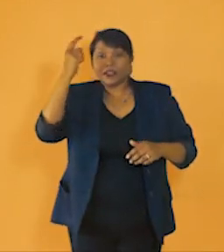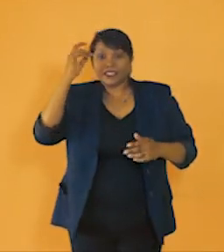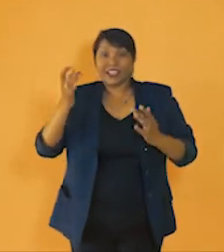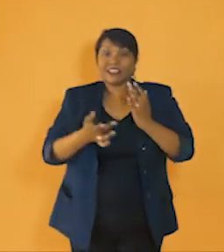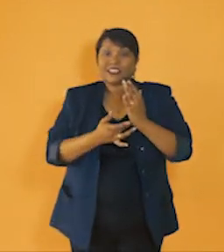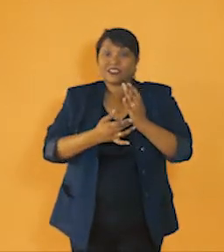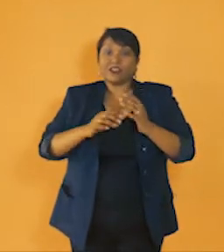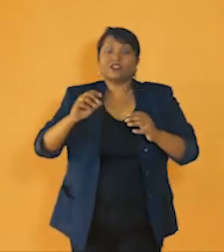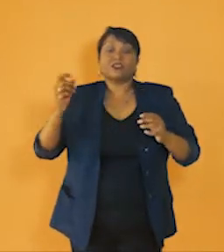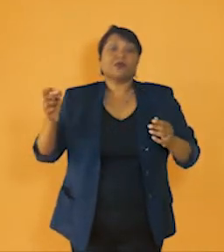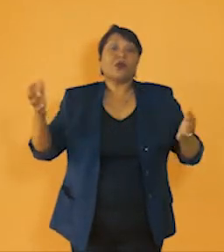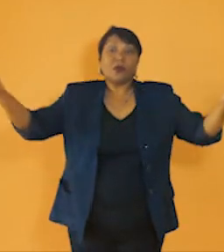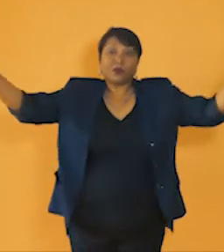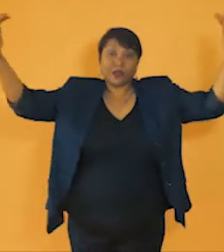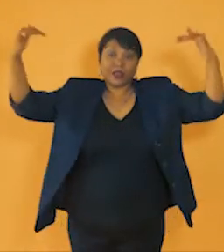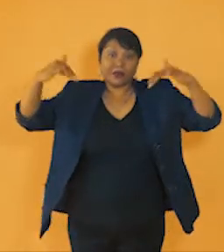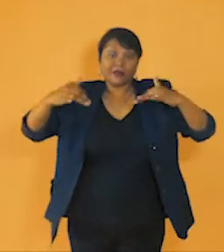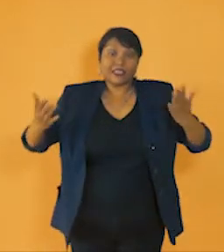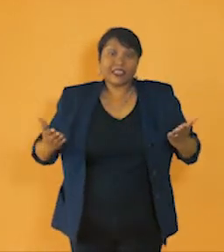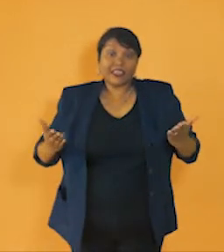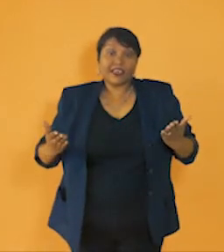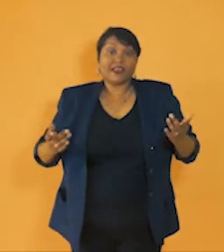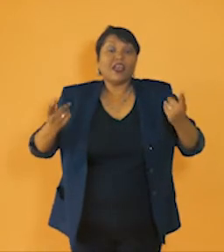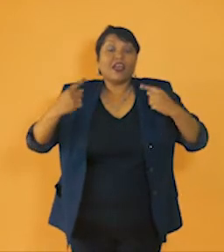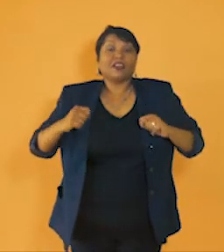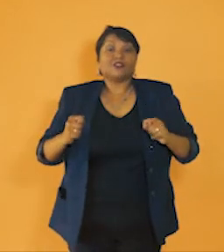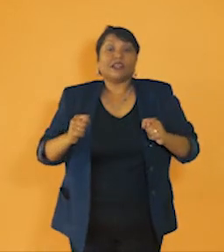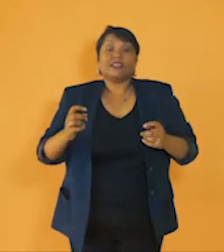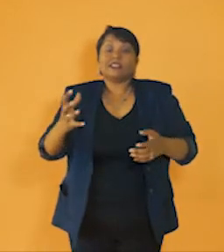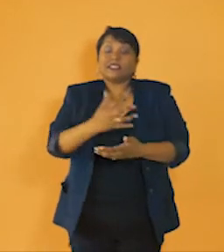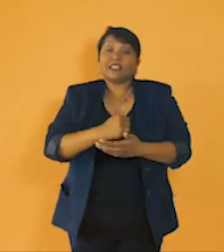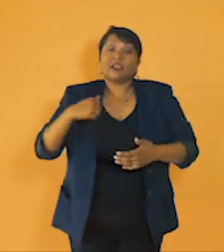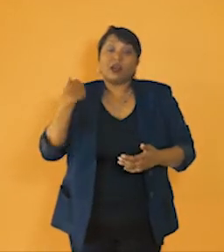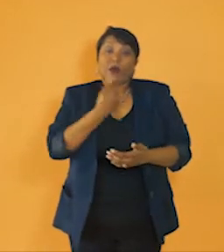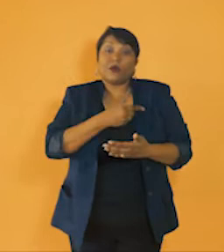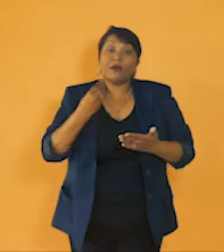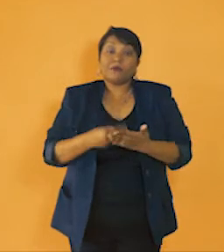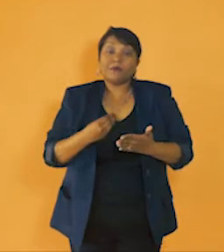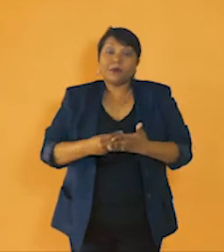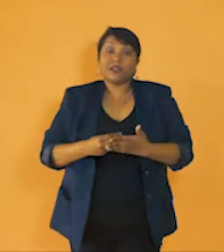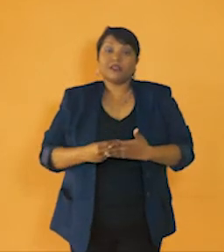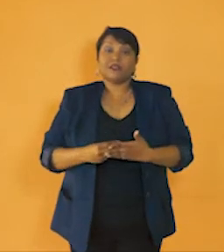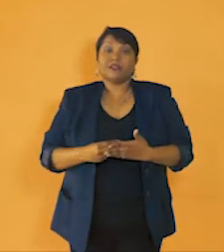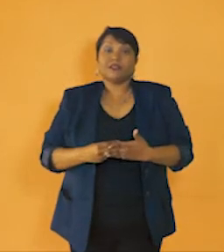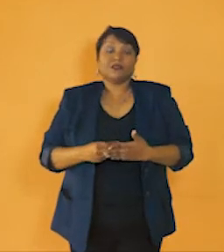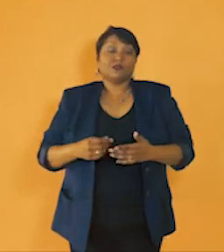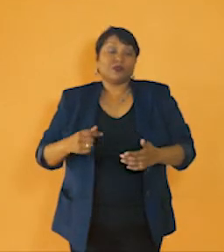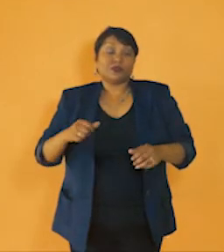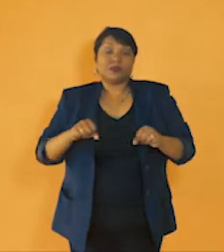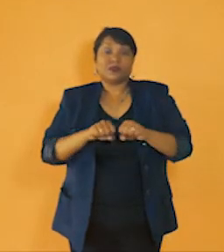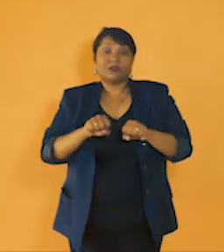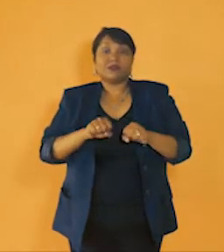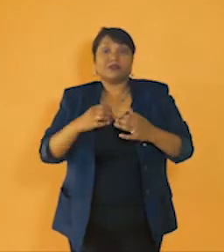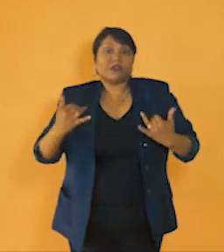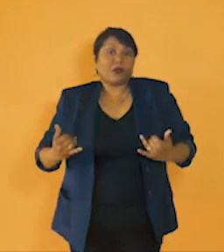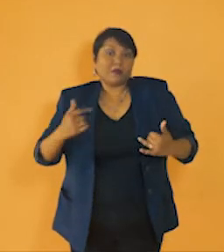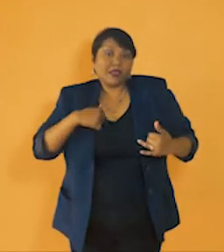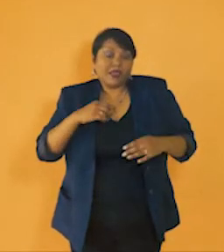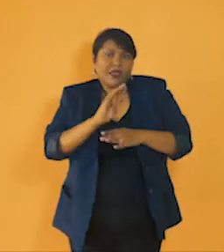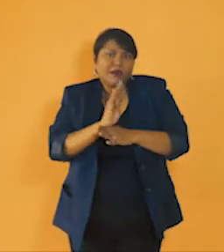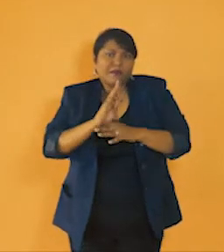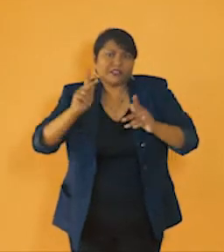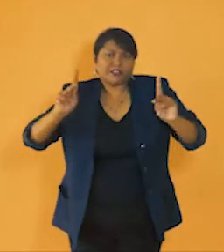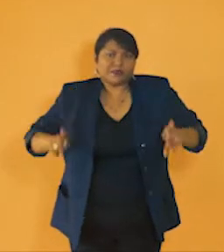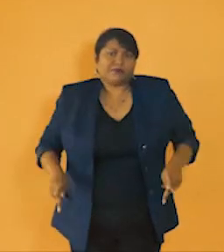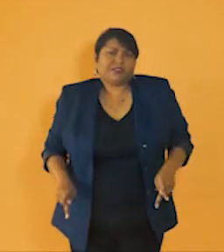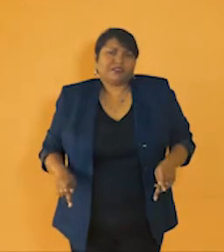these people are going to come into this space and take advantage of us. So this may sound really crazy coming from me as somebody who is invested and building